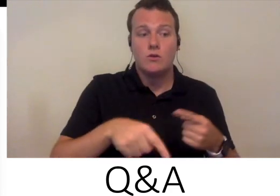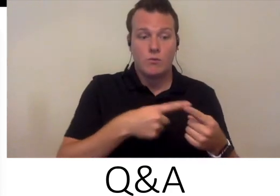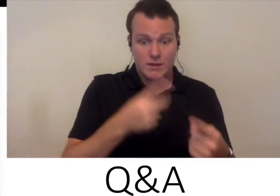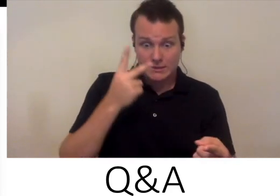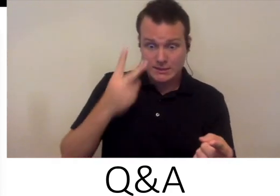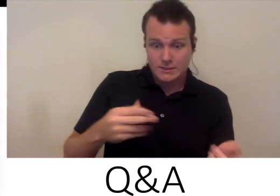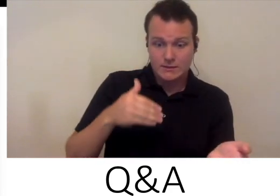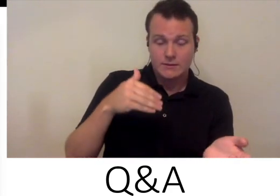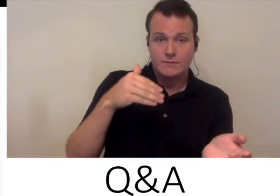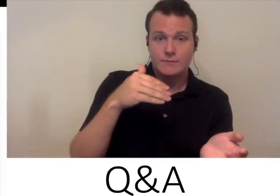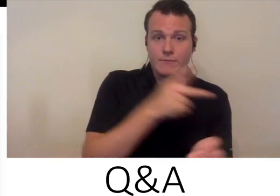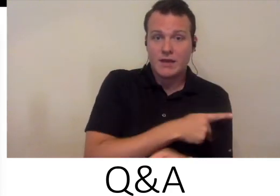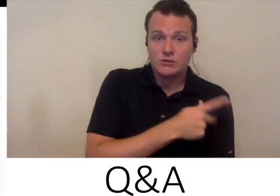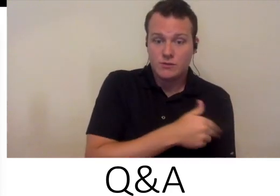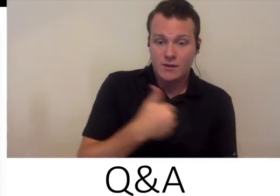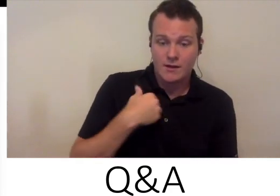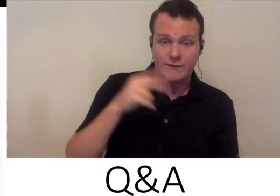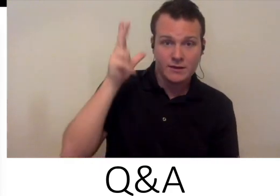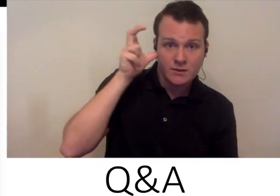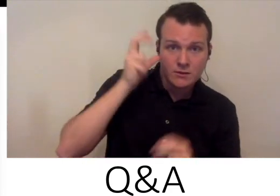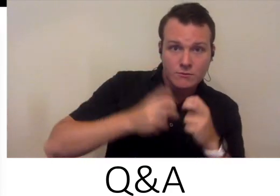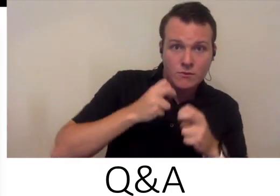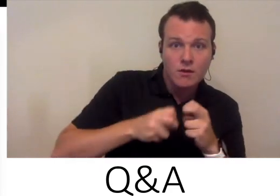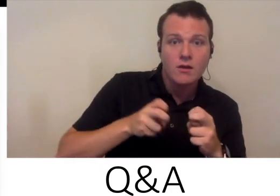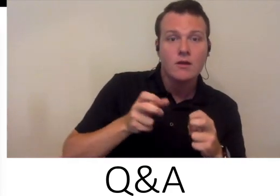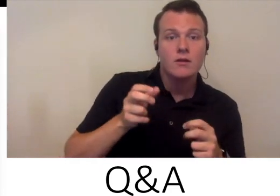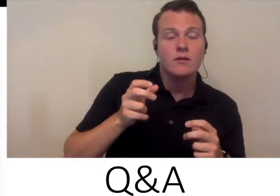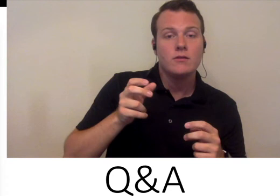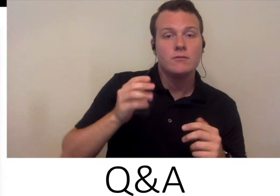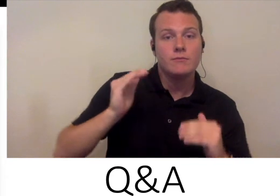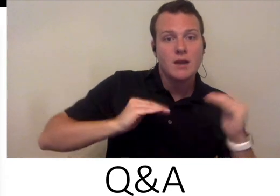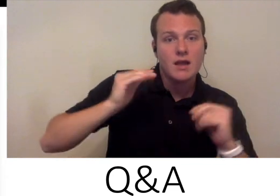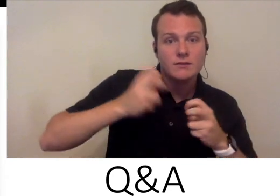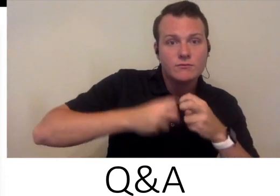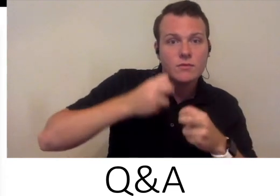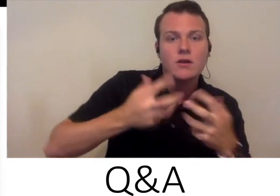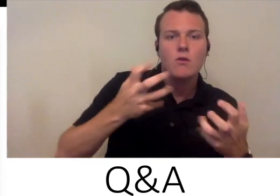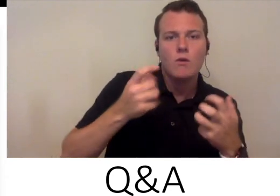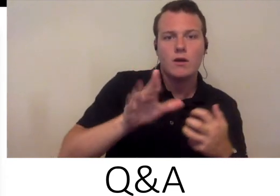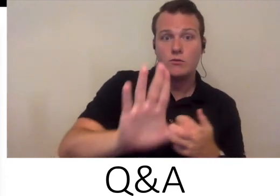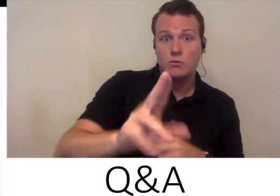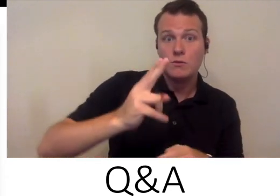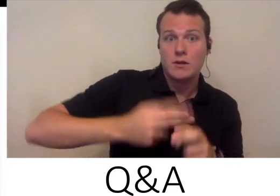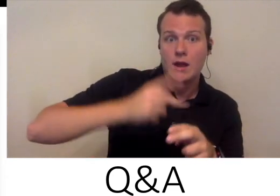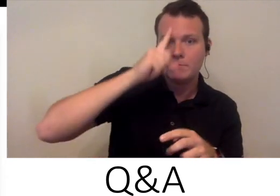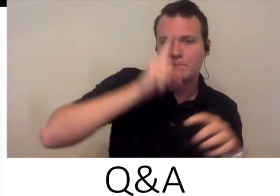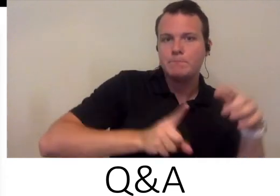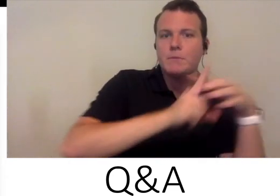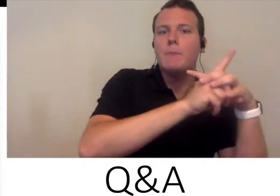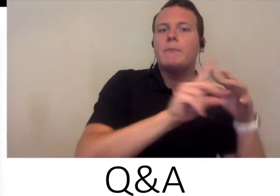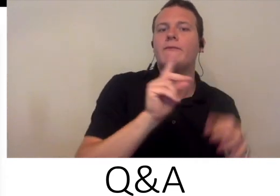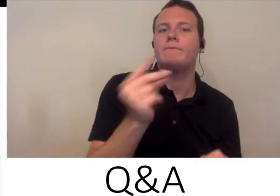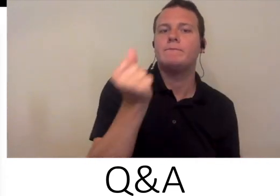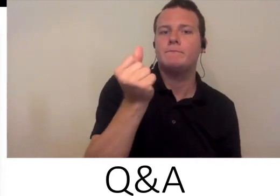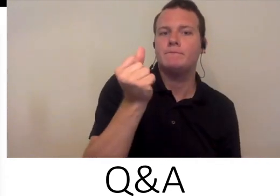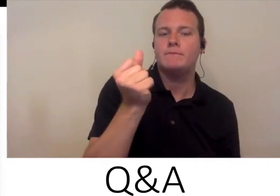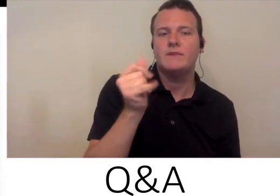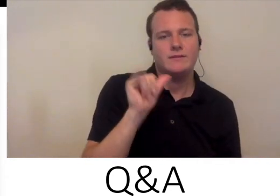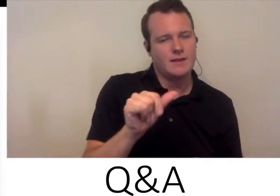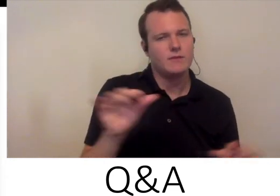balance problem, you want them to think of your name first. And that's what's critical.